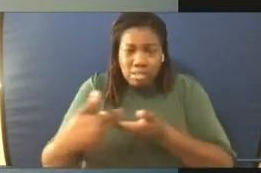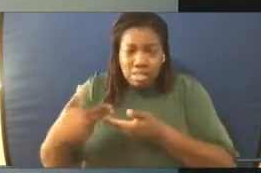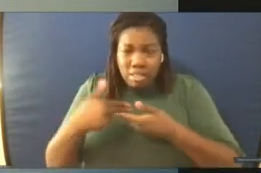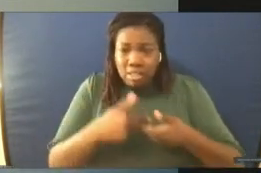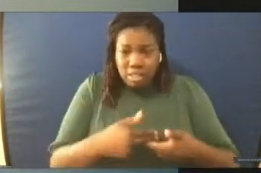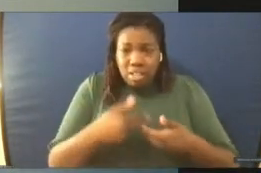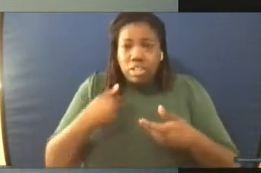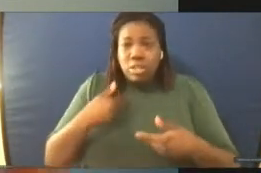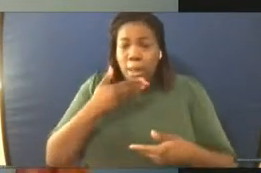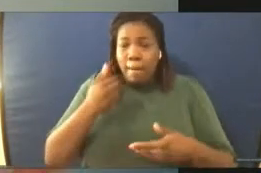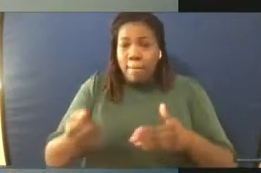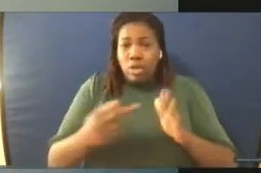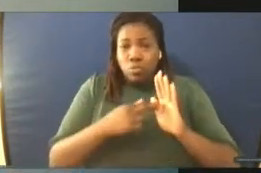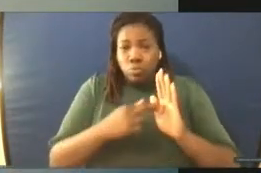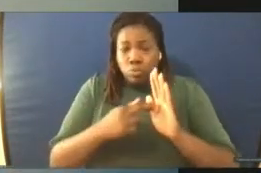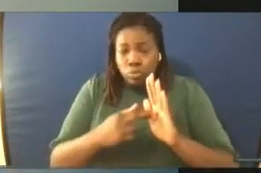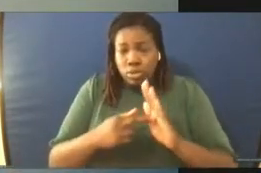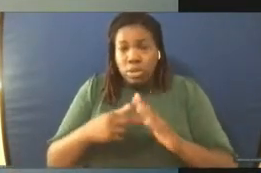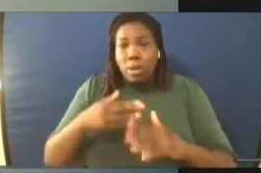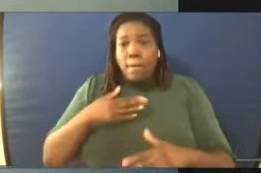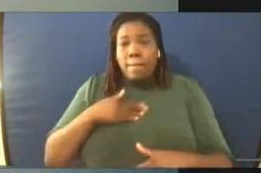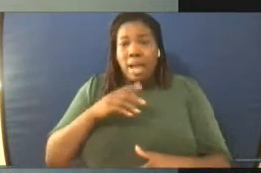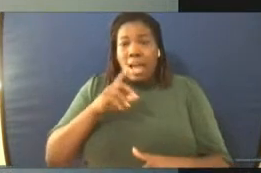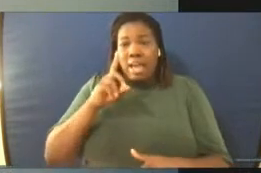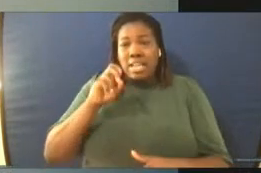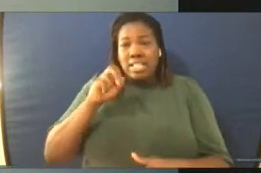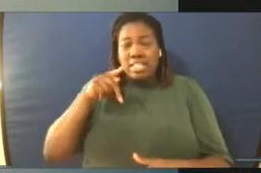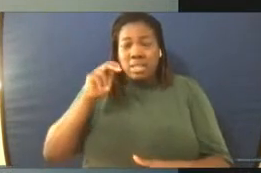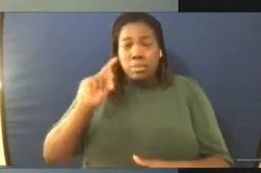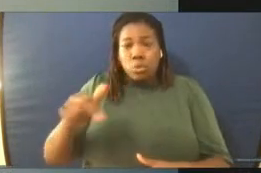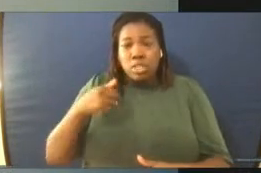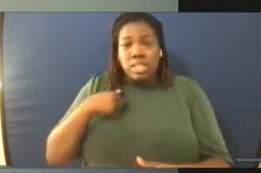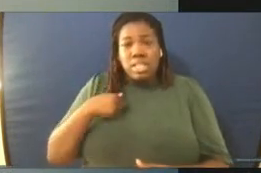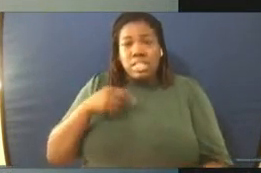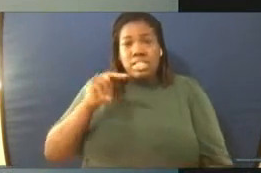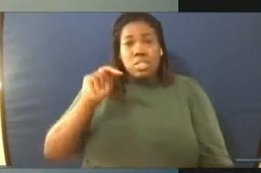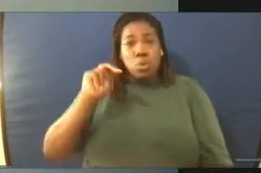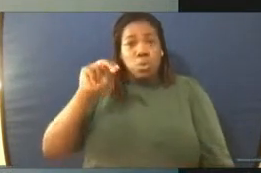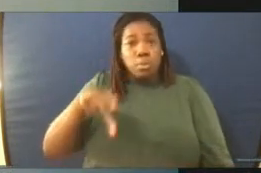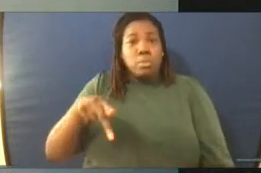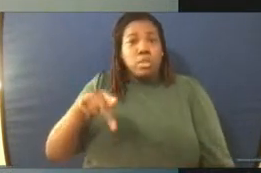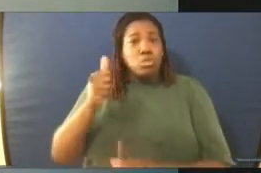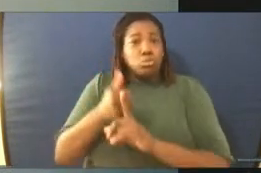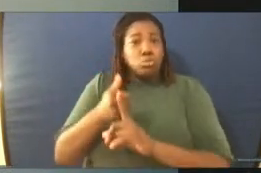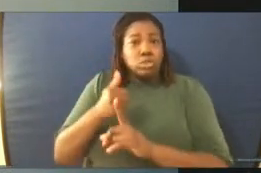better representation. My deputy is a nurse practitioner who is amazing.